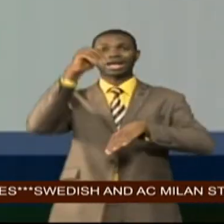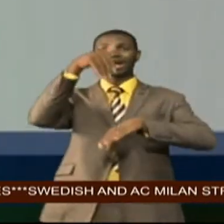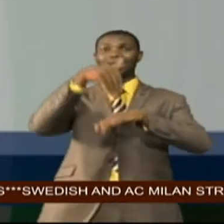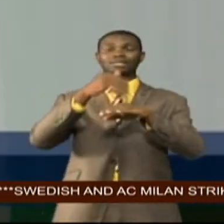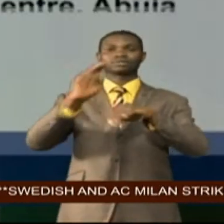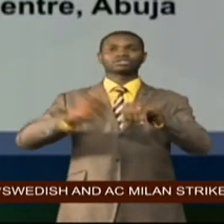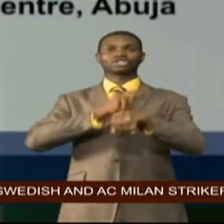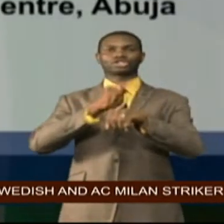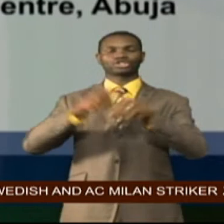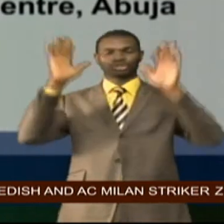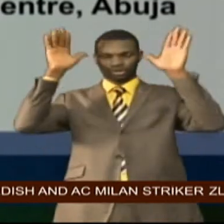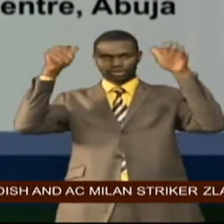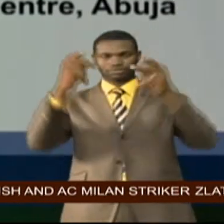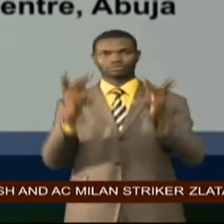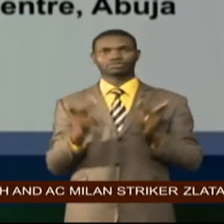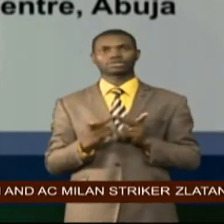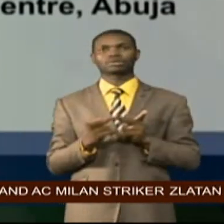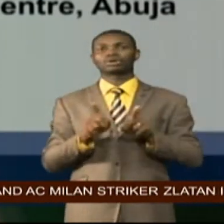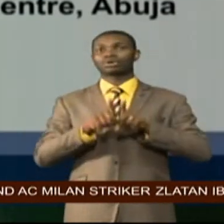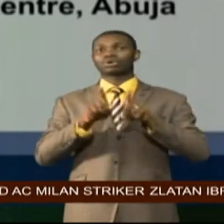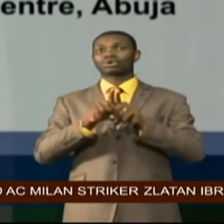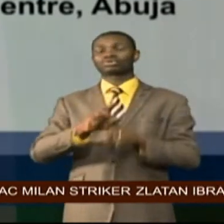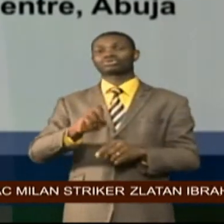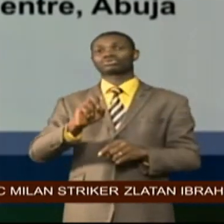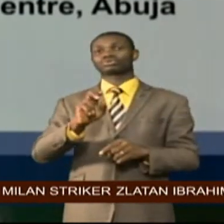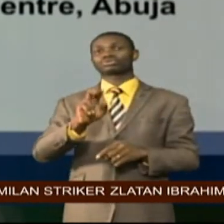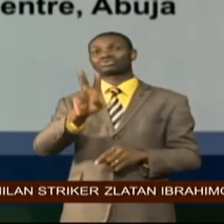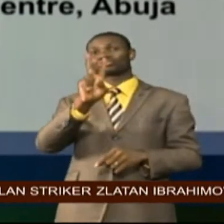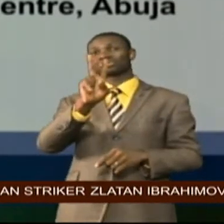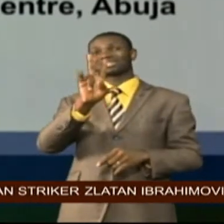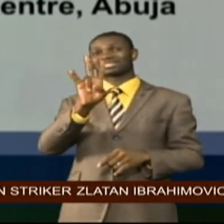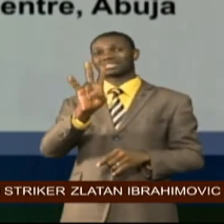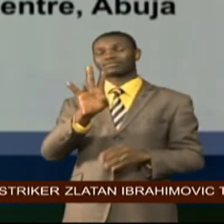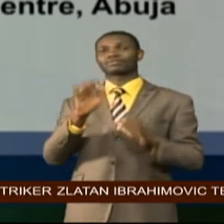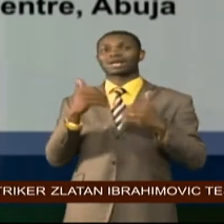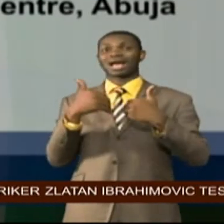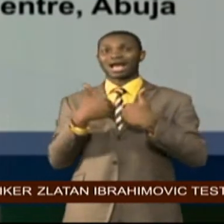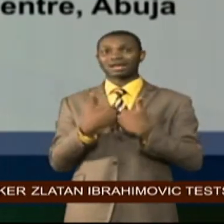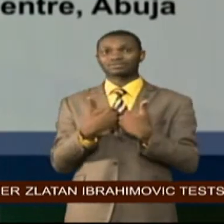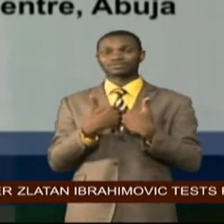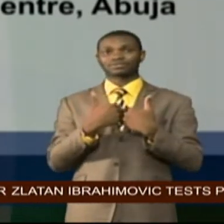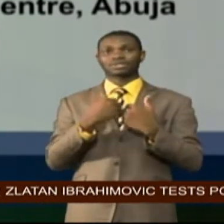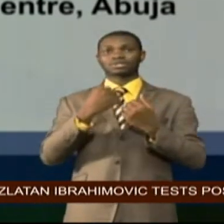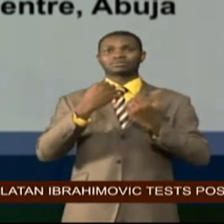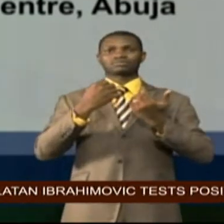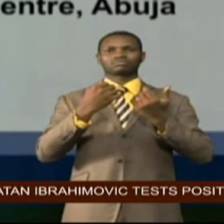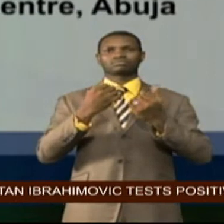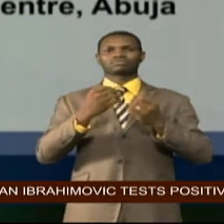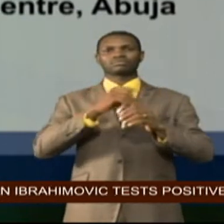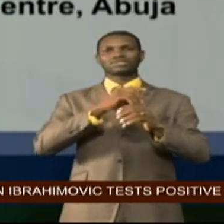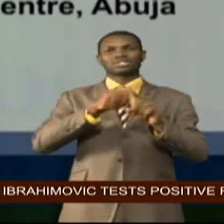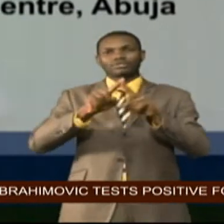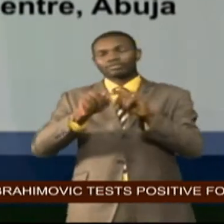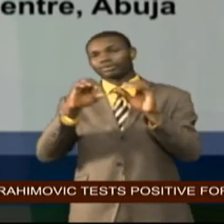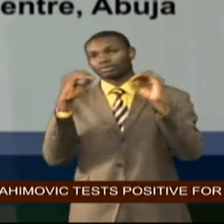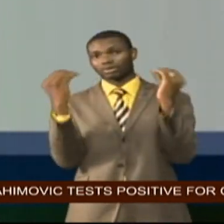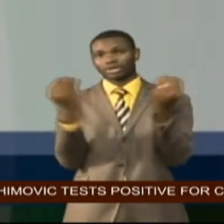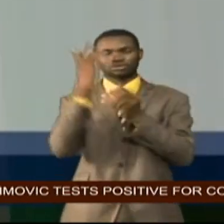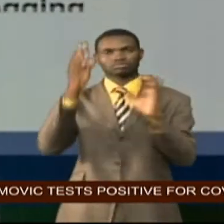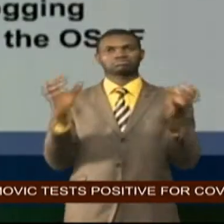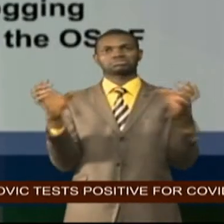On Sunday, 27th, there will be an interdenominational church service at the National Christian Center, Abuja, by 3 o'clock in the